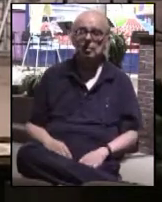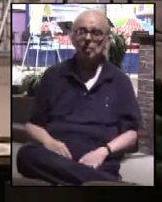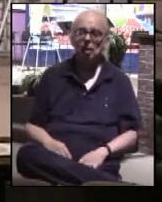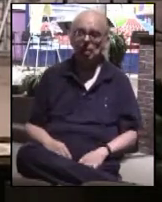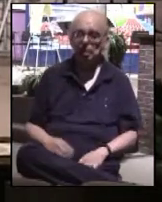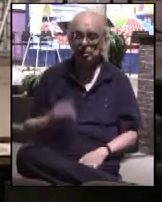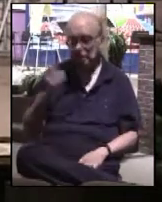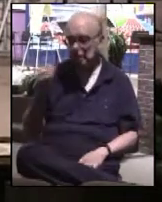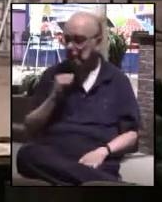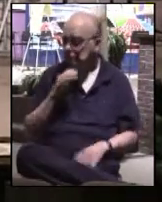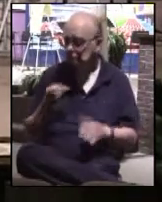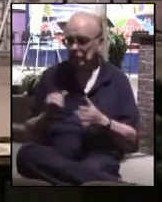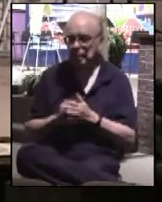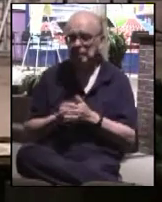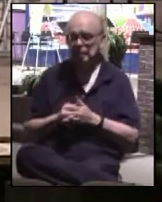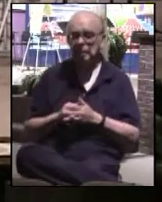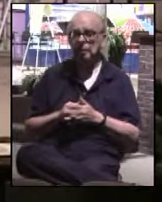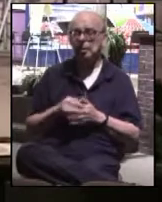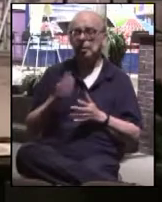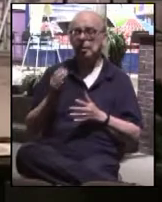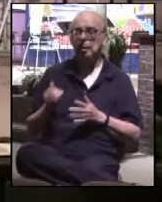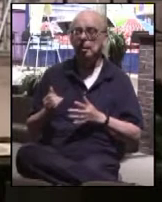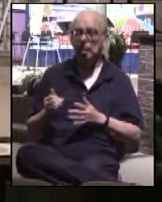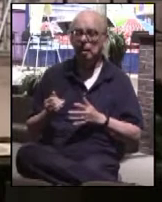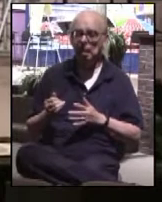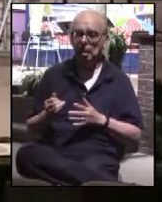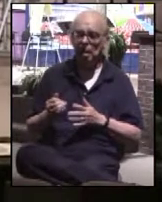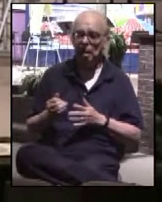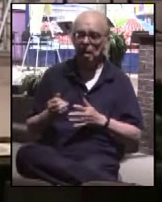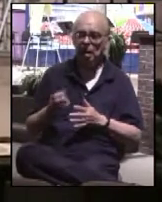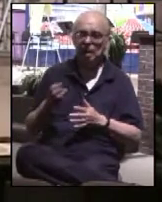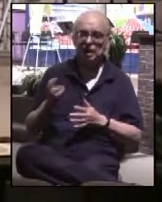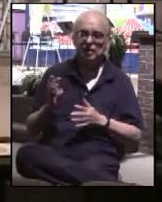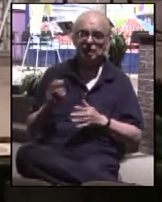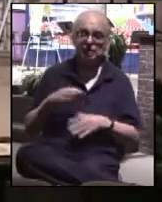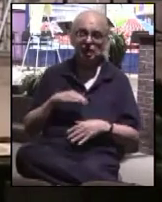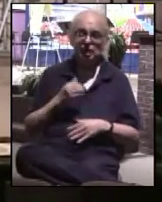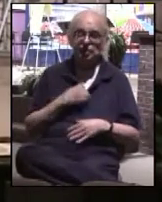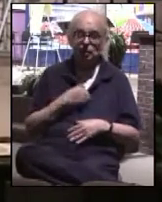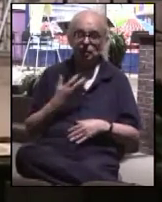and the reason i don't is because 16 souls got saved